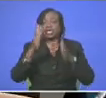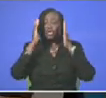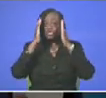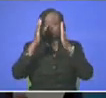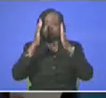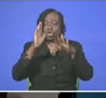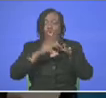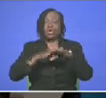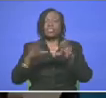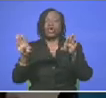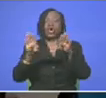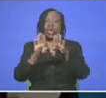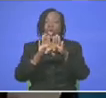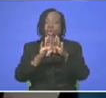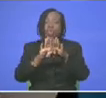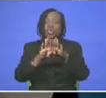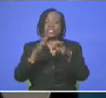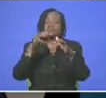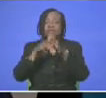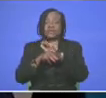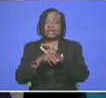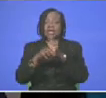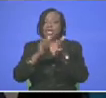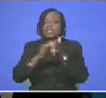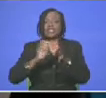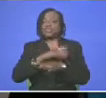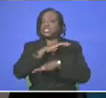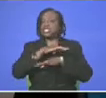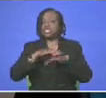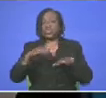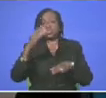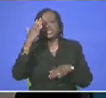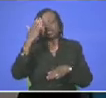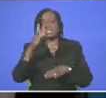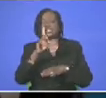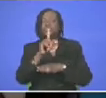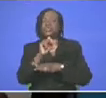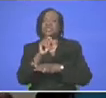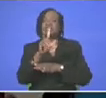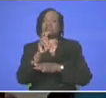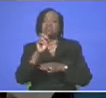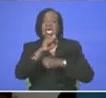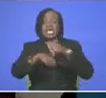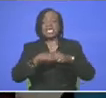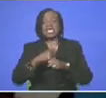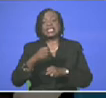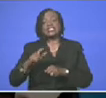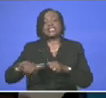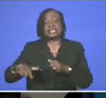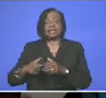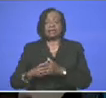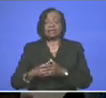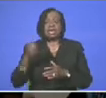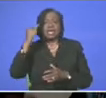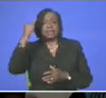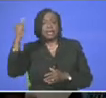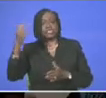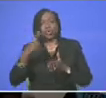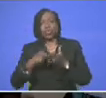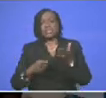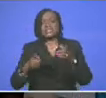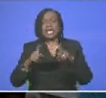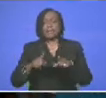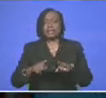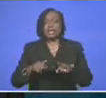in society until 10, 20 years later. That is the psychological impact on the society. So you can imagine what has happened to